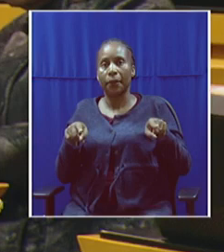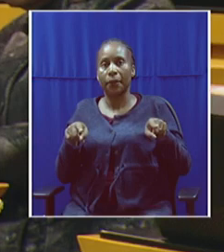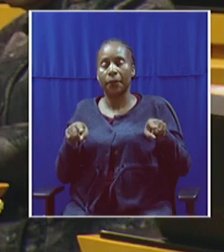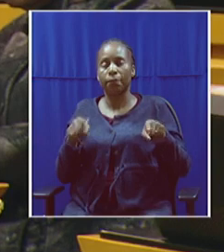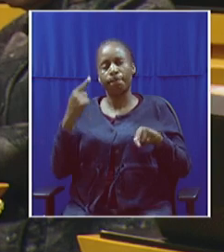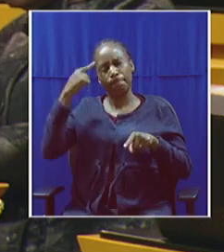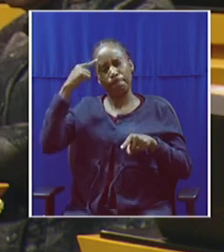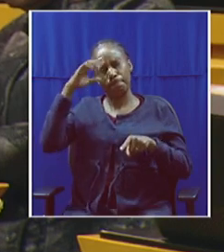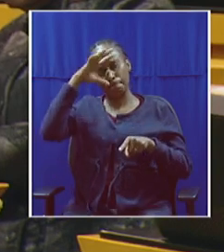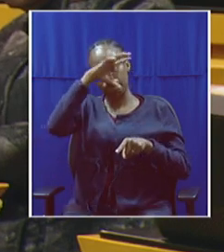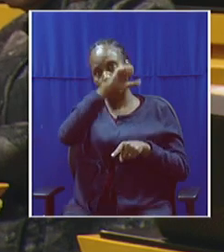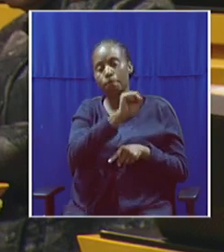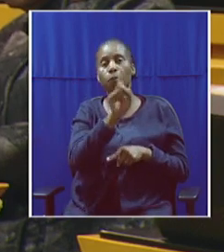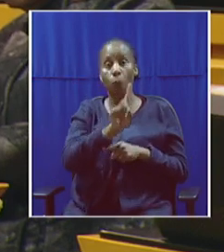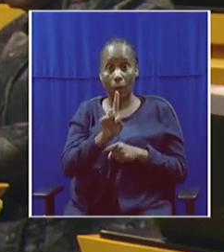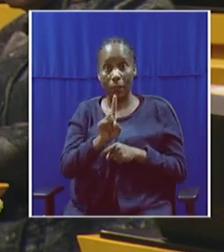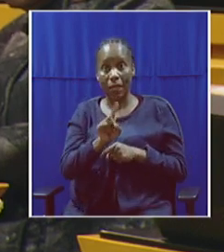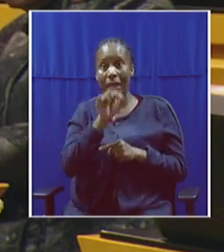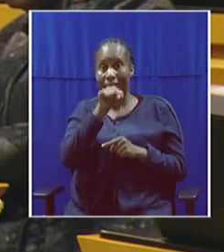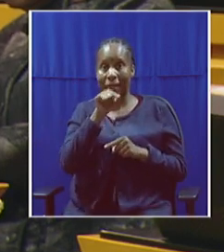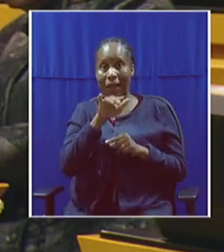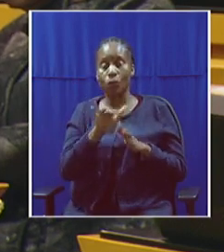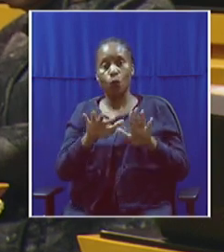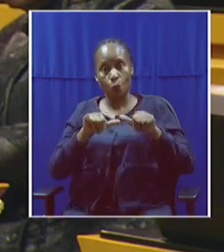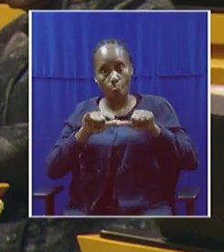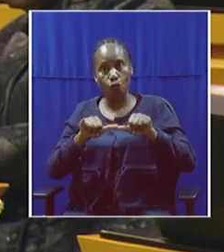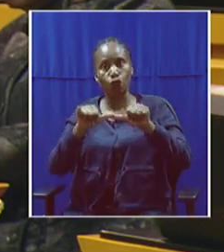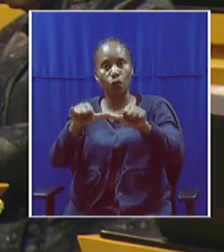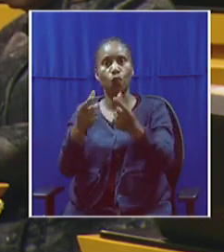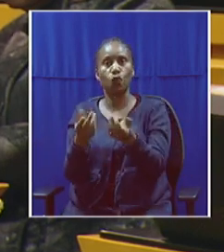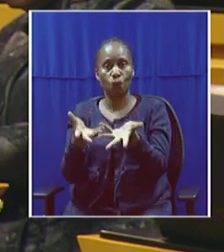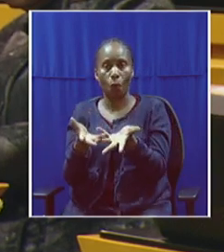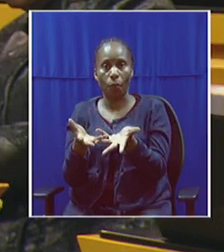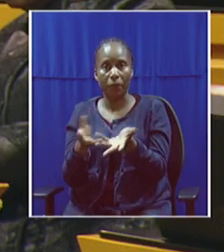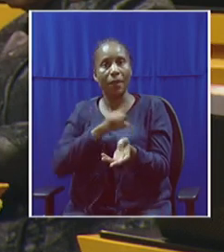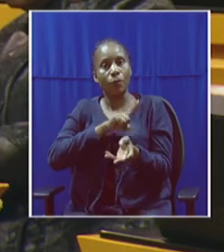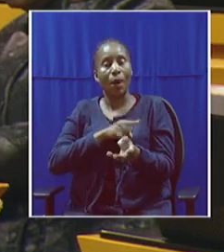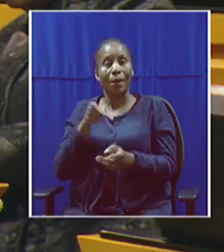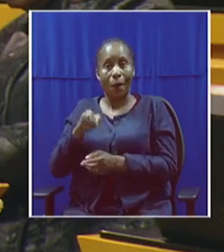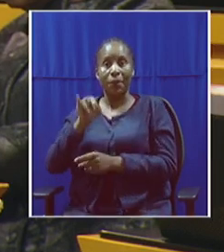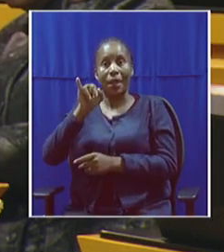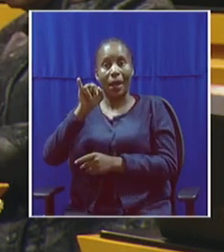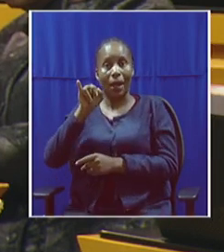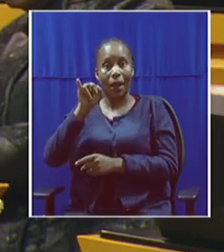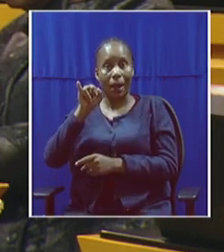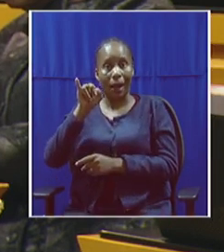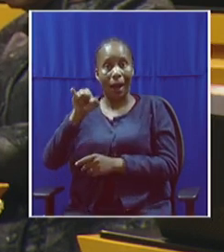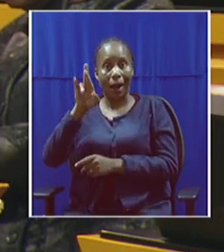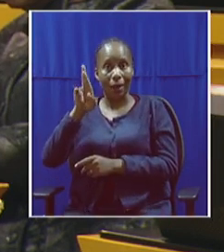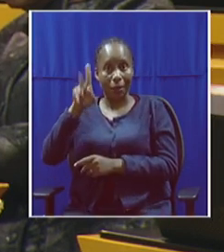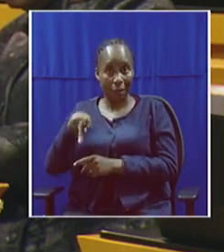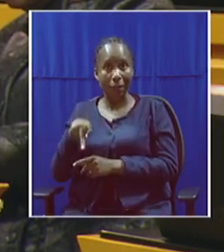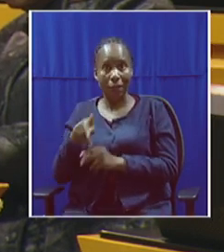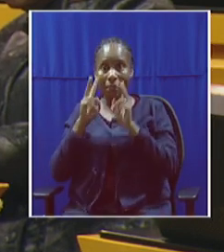is that that will continue into the future that's why in the RP look at the numbers that are